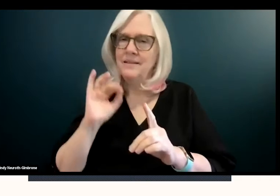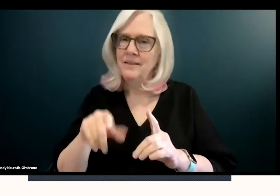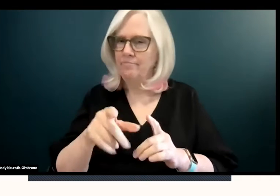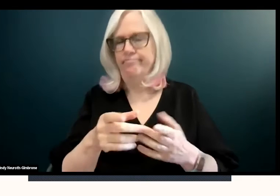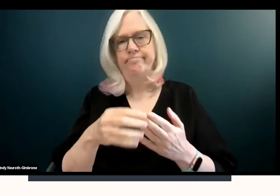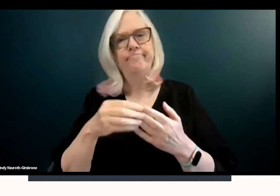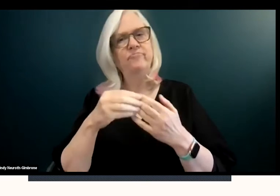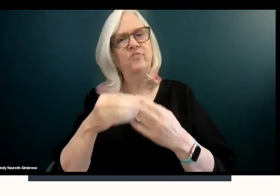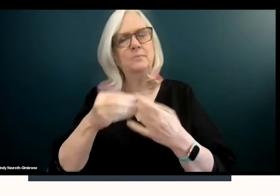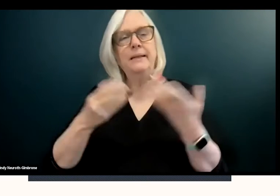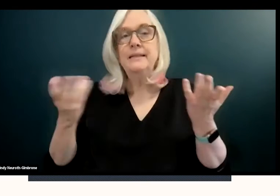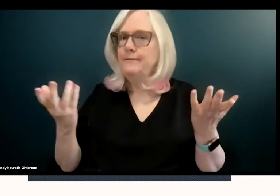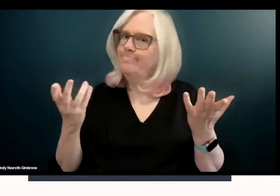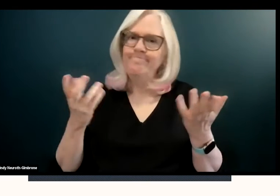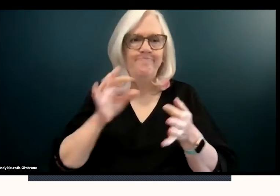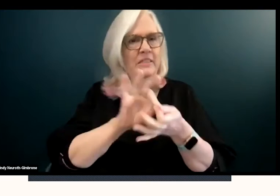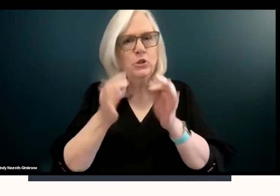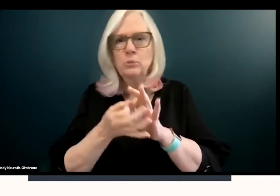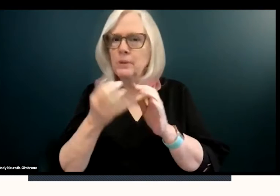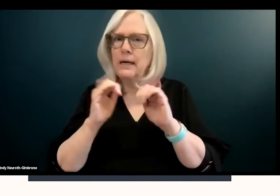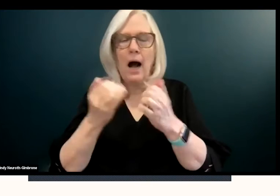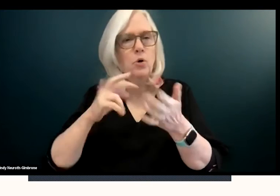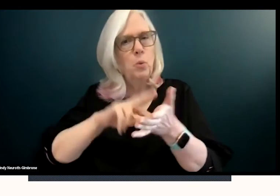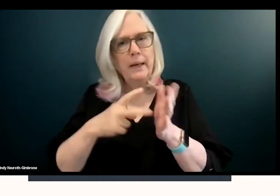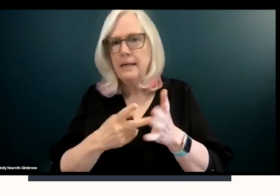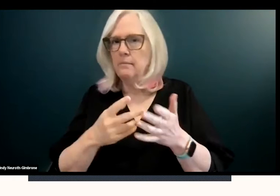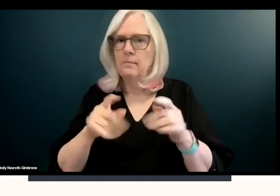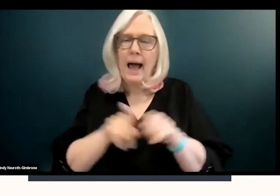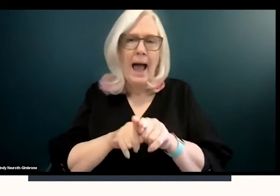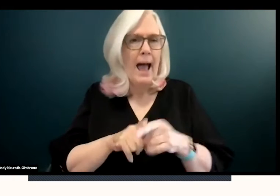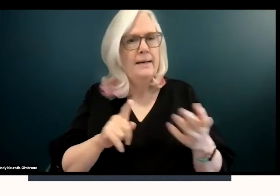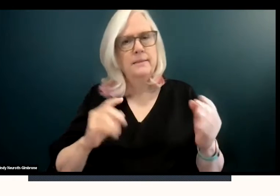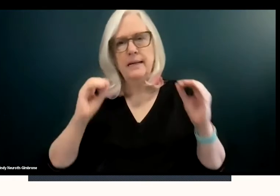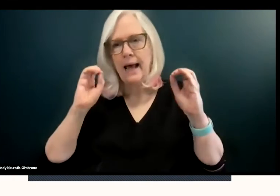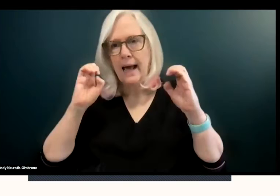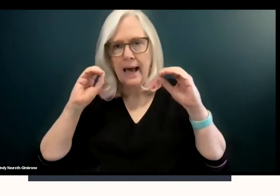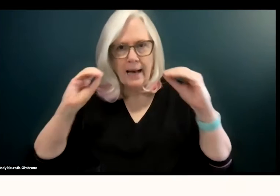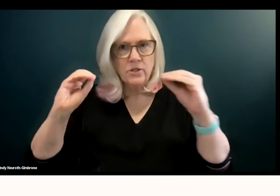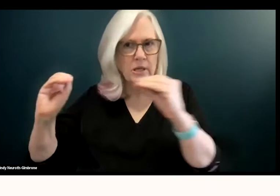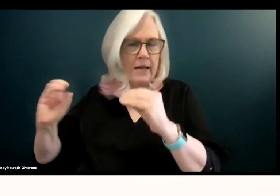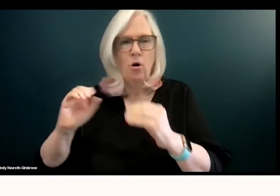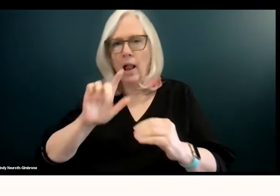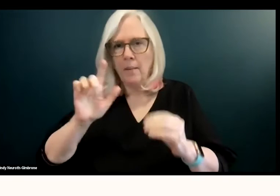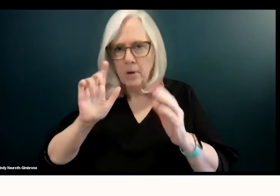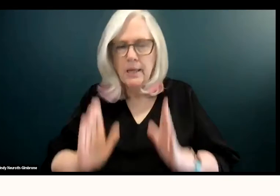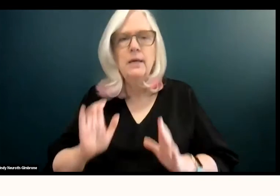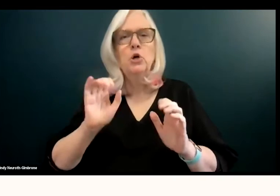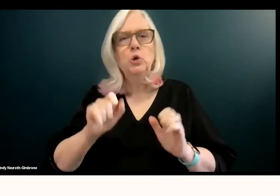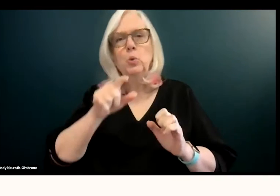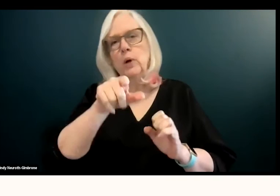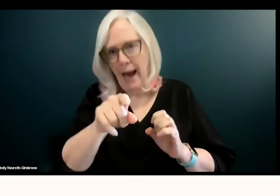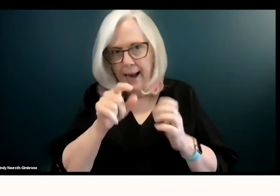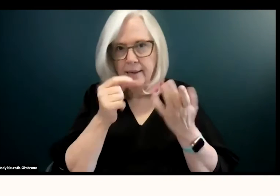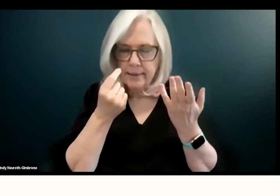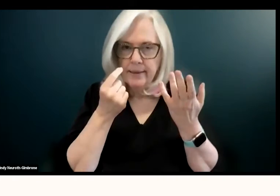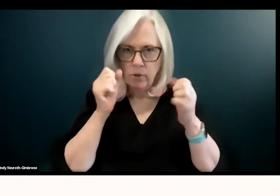because as a librarian and an educator, you can do whatever you want as long as you attribute your lesson plans and your interventions to the